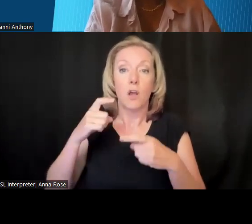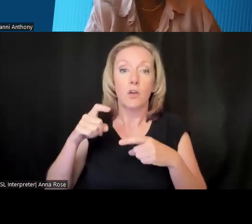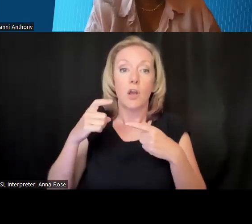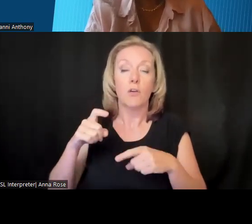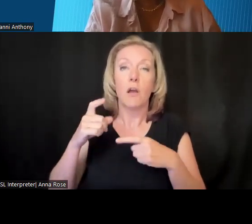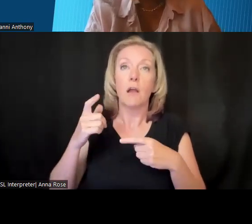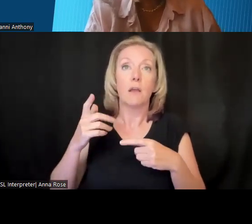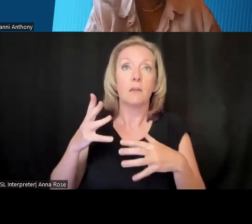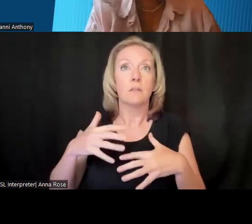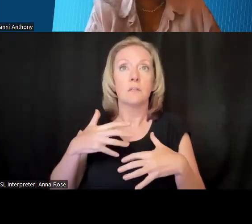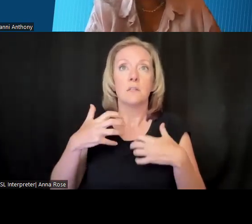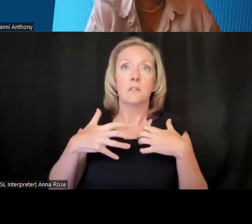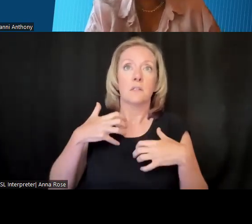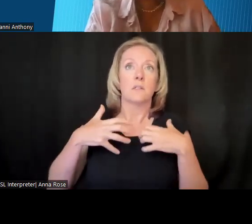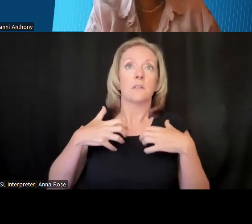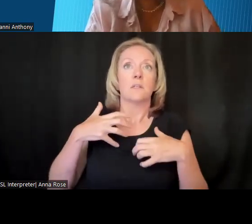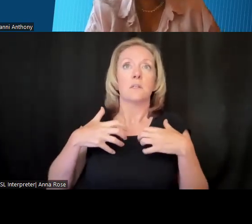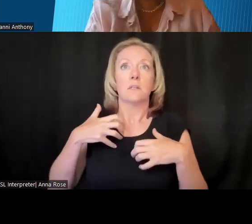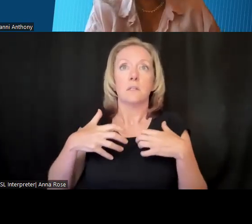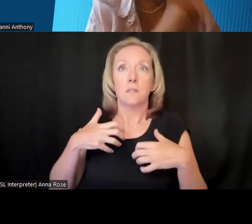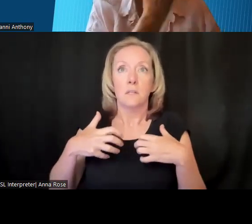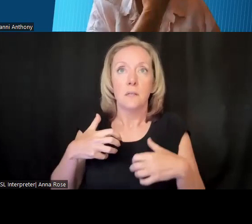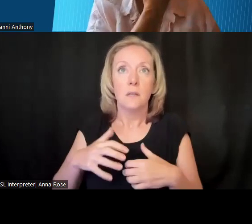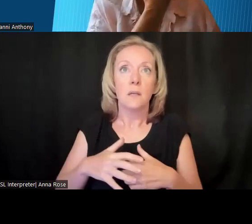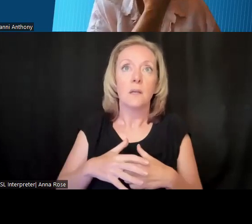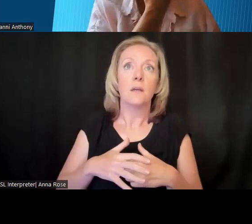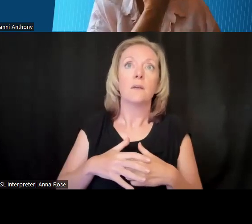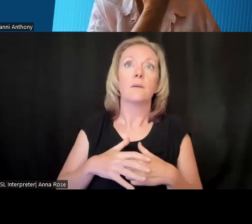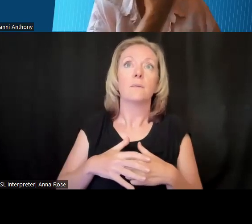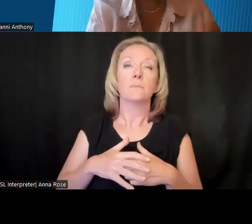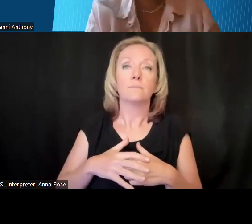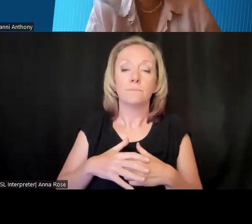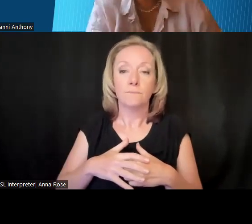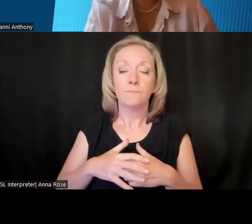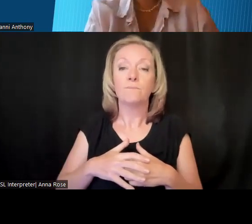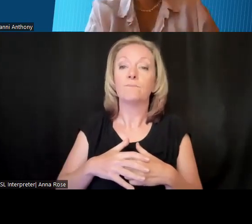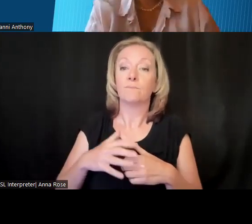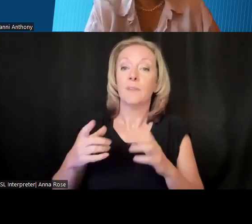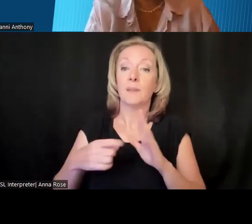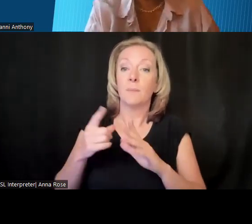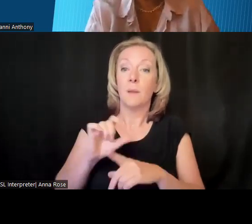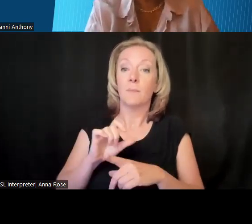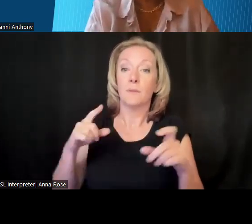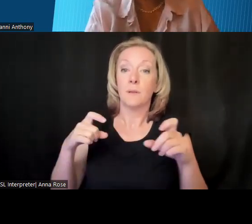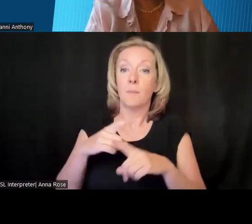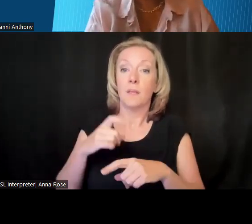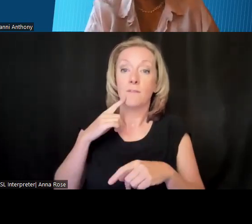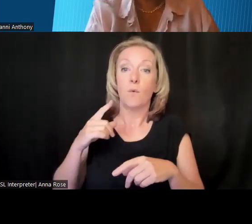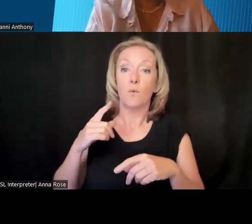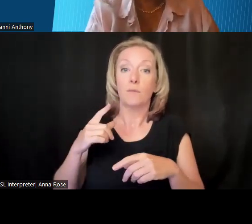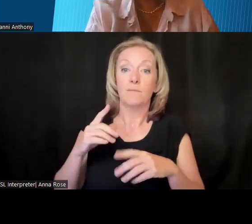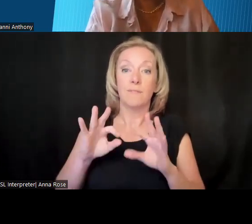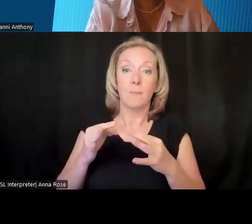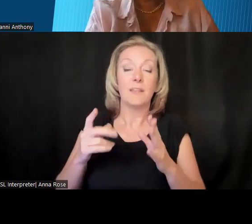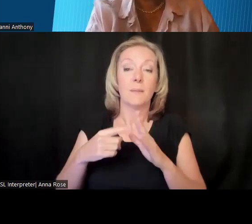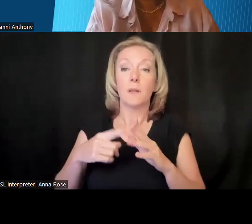a very complicated situation across families, and sometimes babies are roughly handled